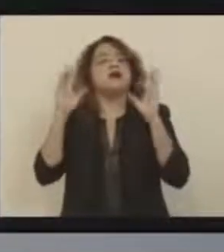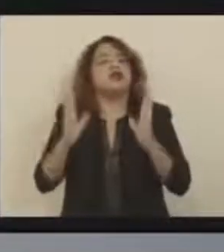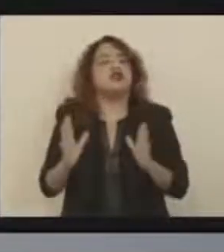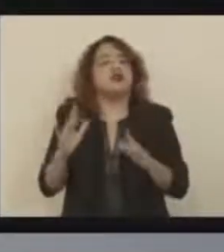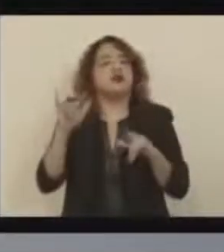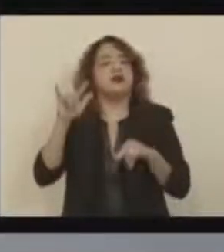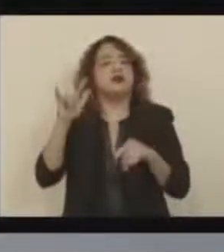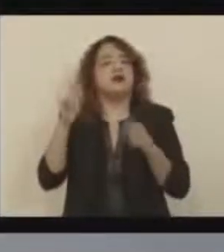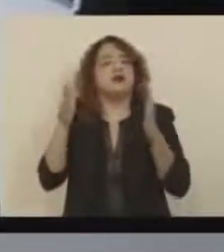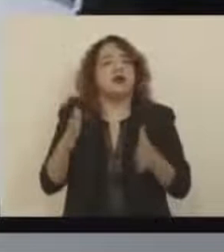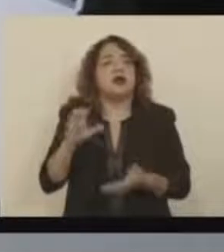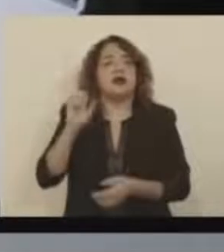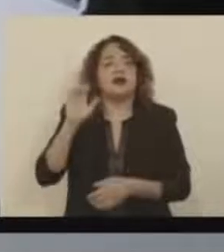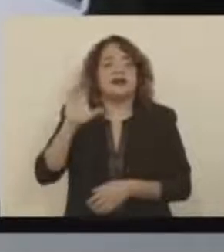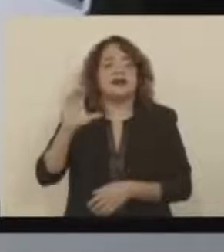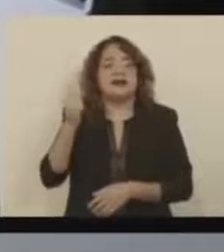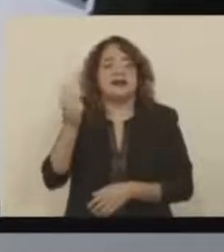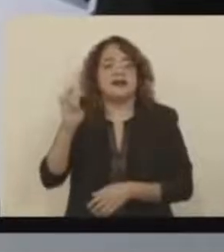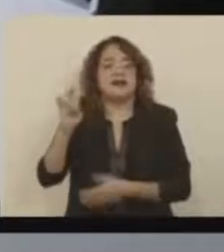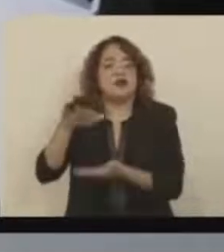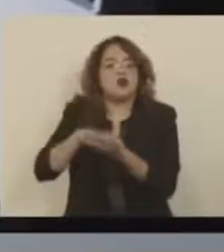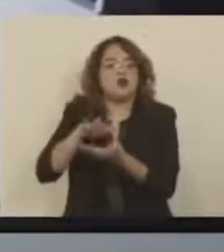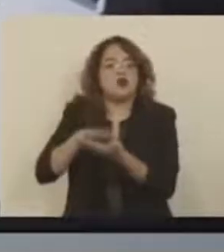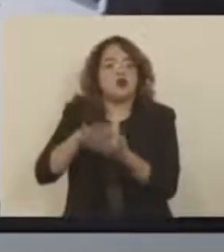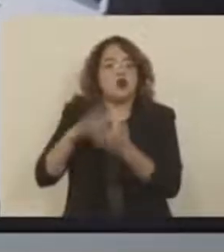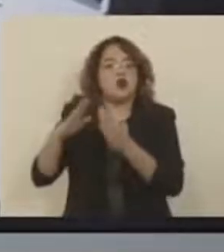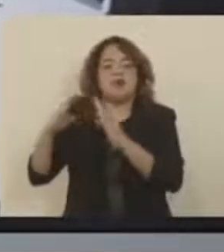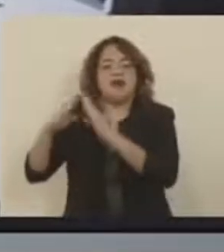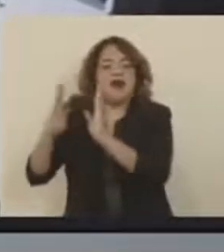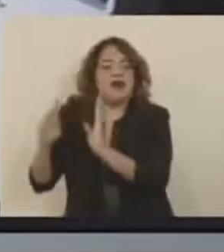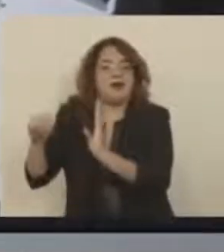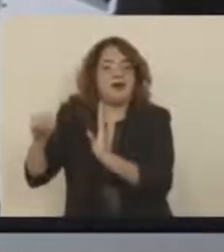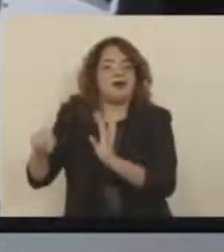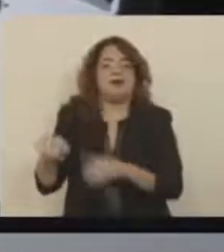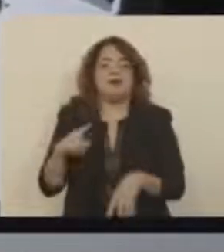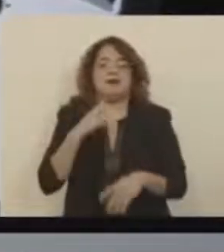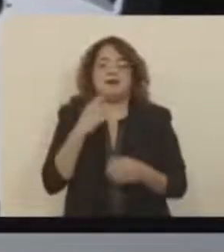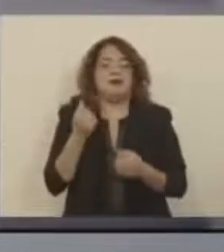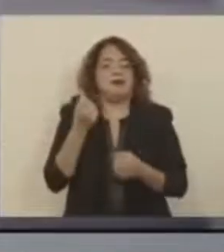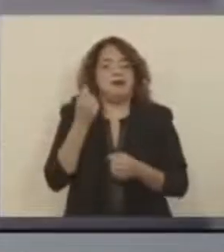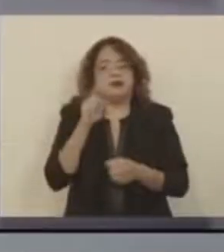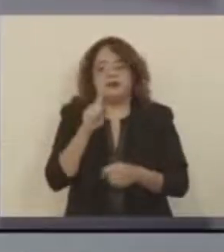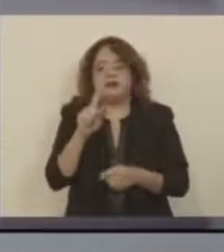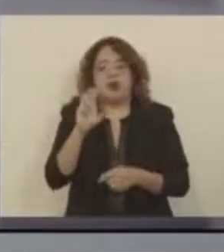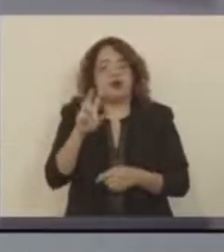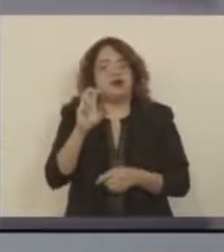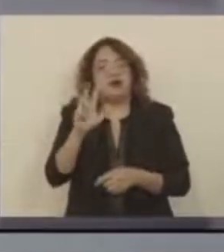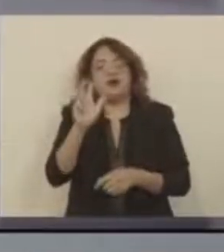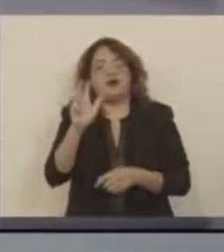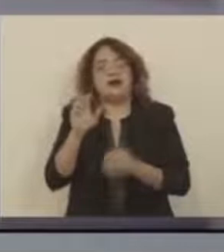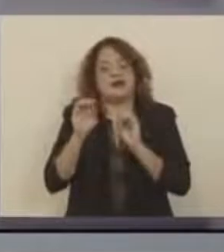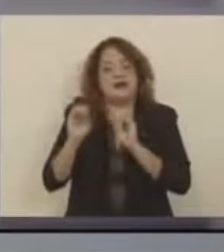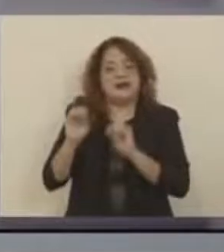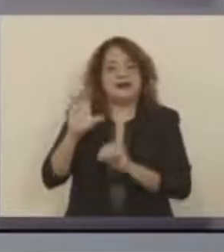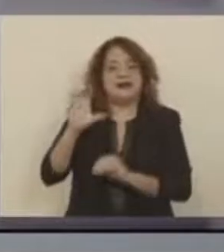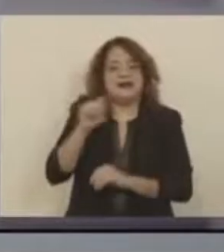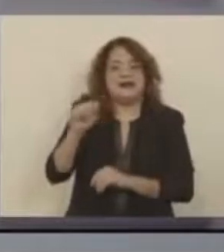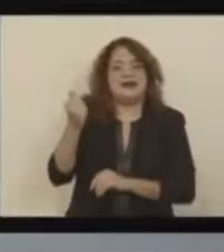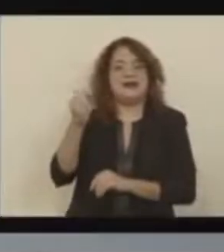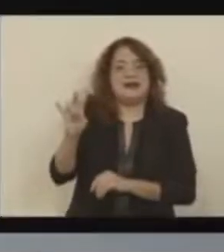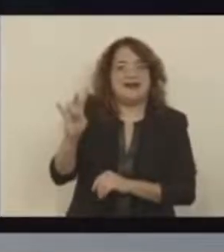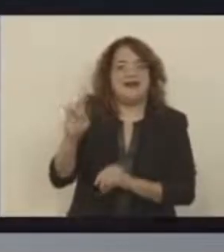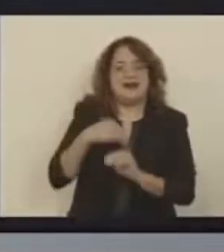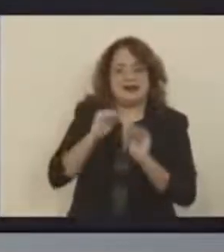schoolhouse. And there I instructed literally hundreds of students how to fly the C-17, and I found that to be really